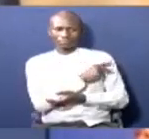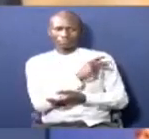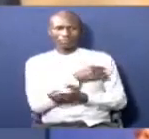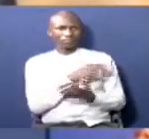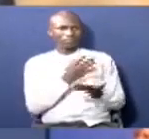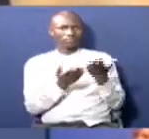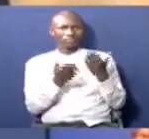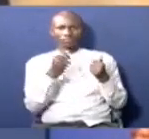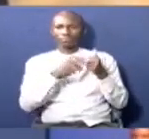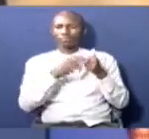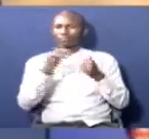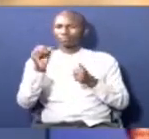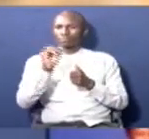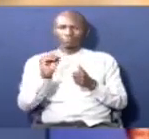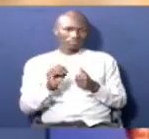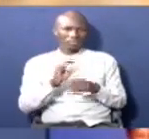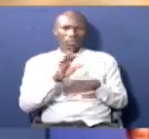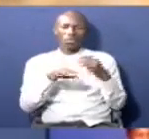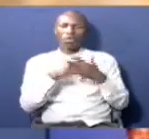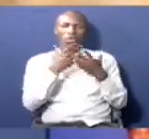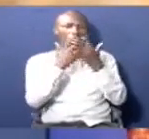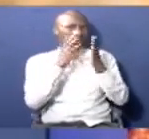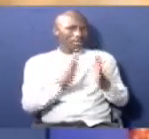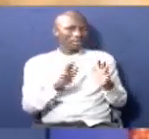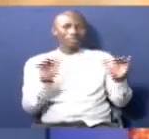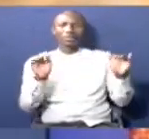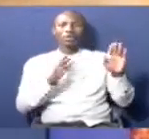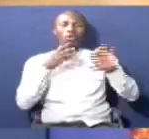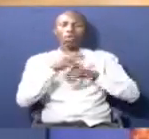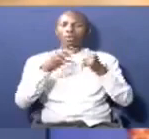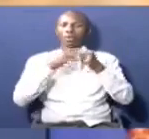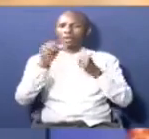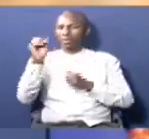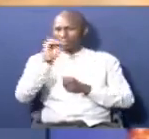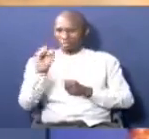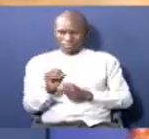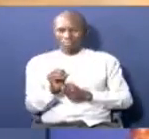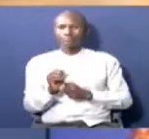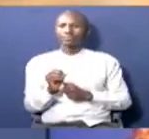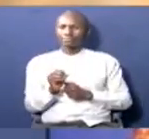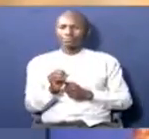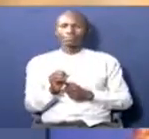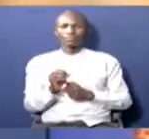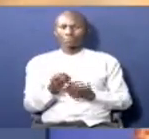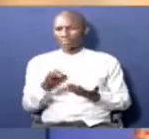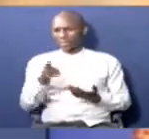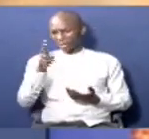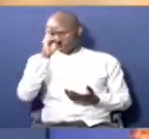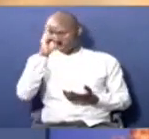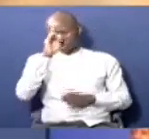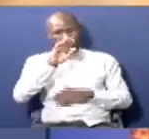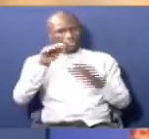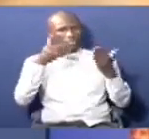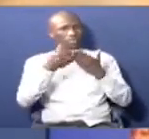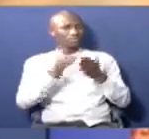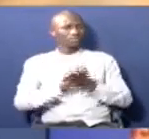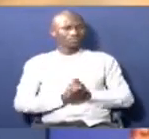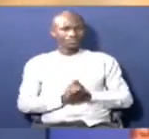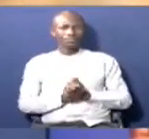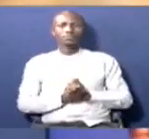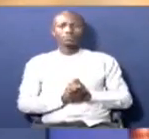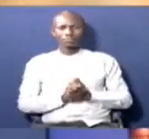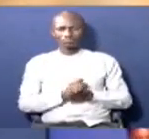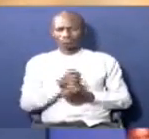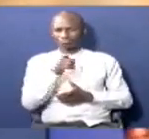average of 90% for inmates and over 80% for uniformed personnel.